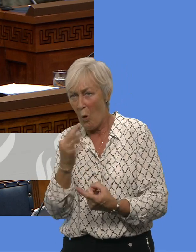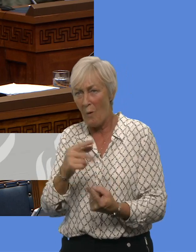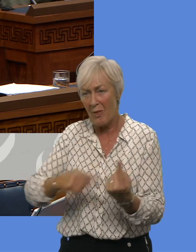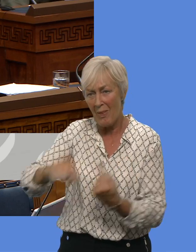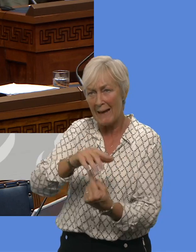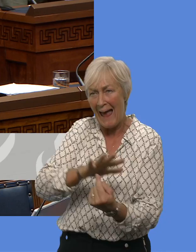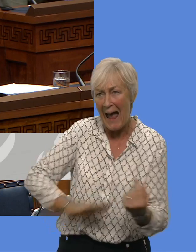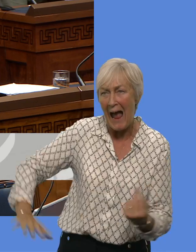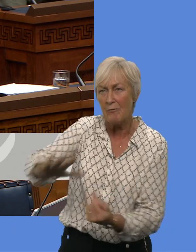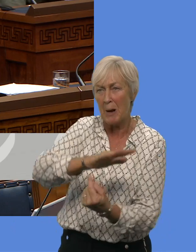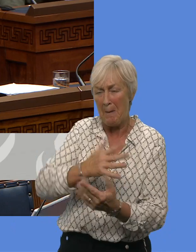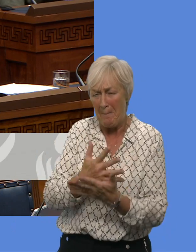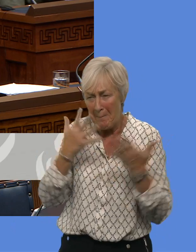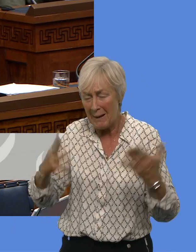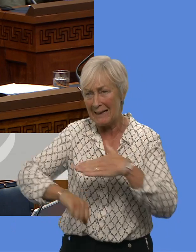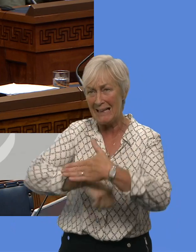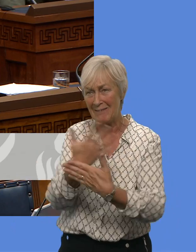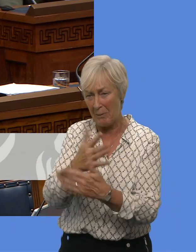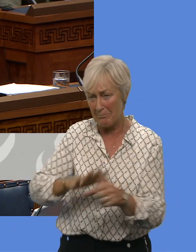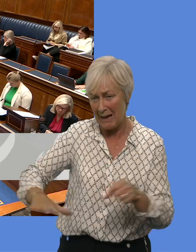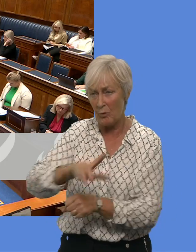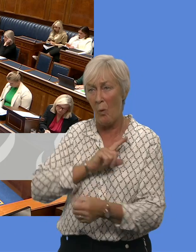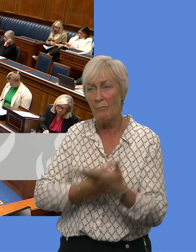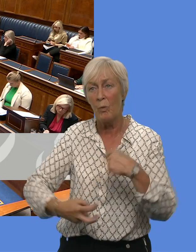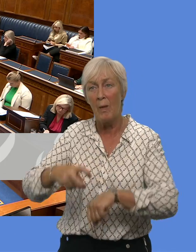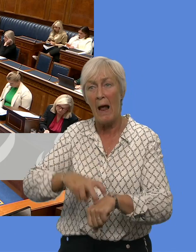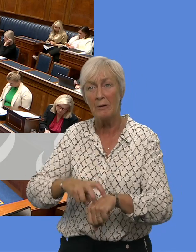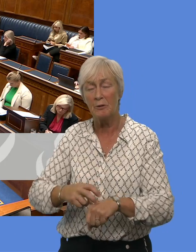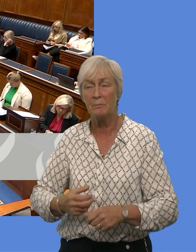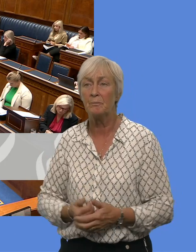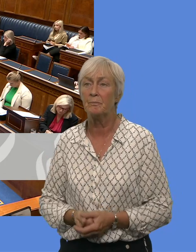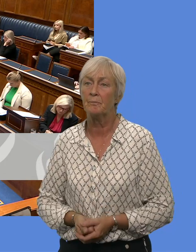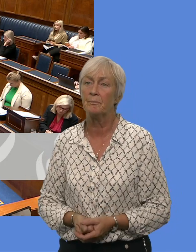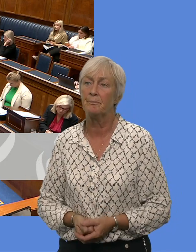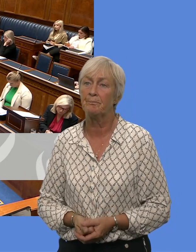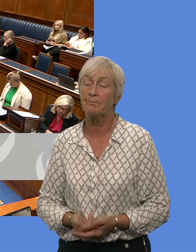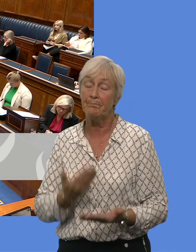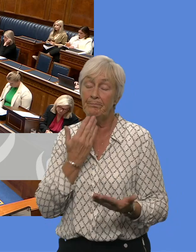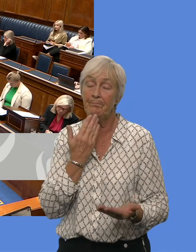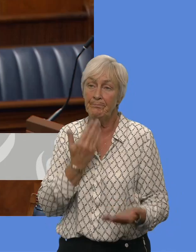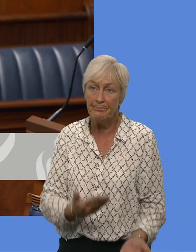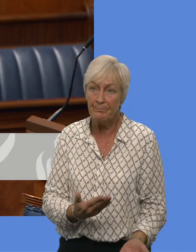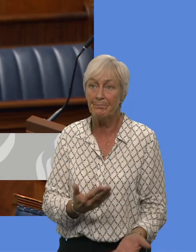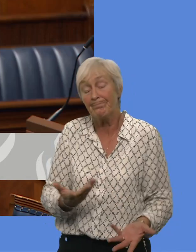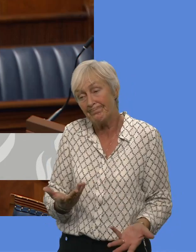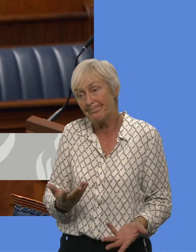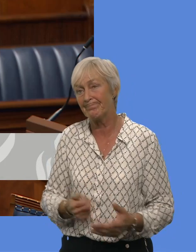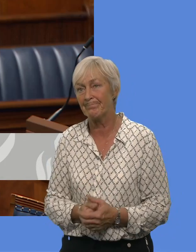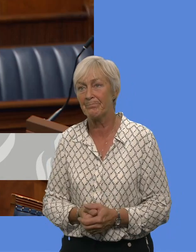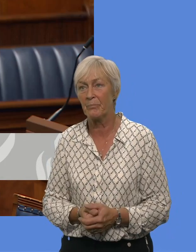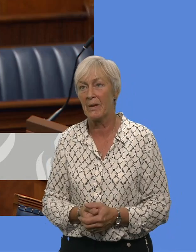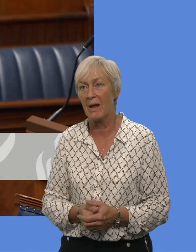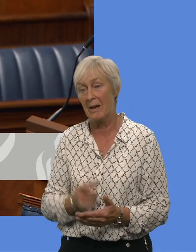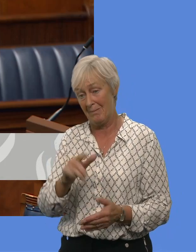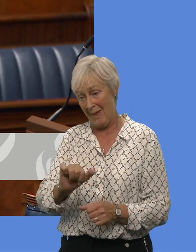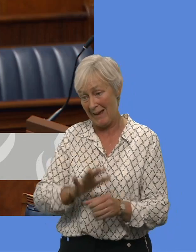the most significant development site in the whole of Northern Ireland? Deputy First Minister. Thank you, Mr. Speaker. And of course, the